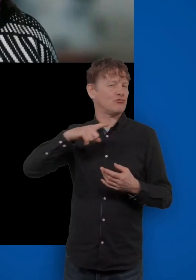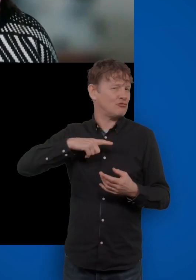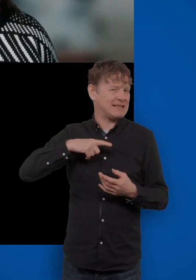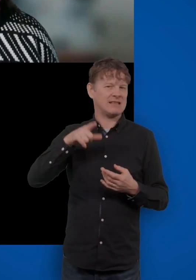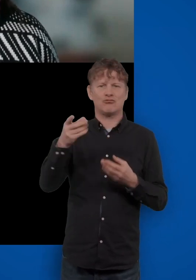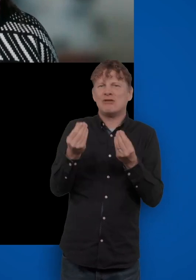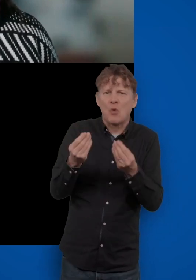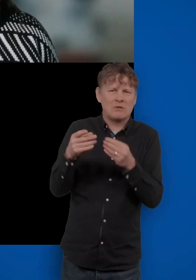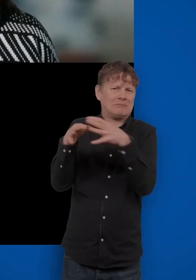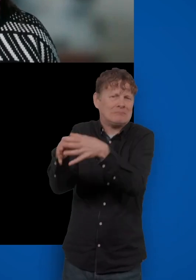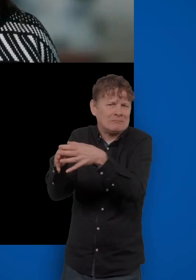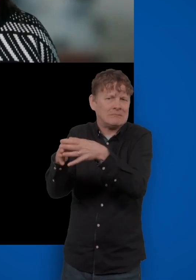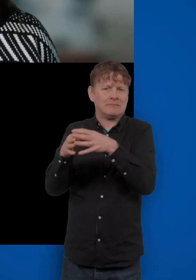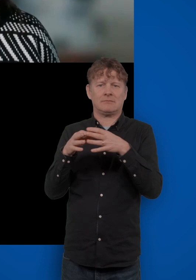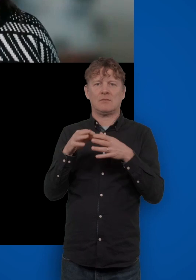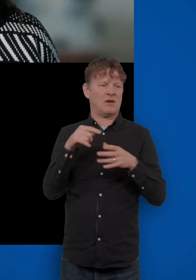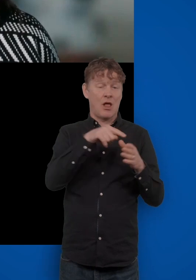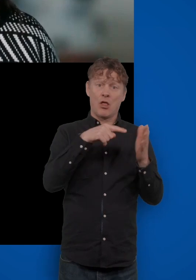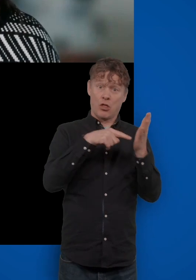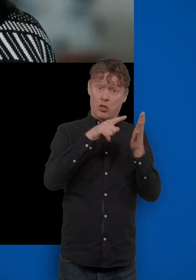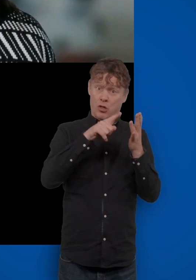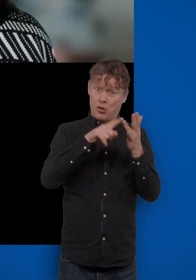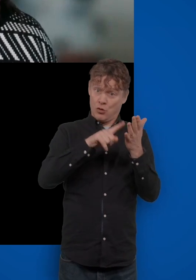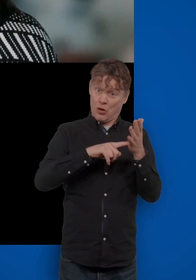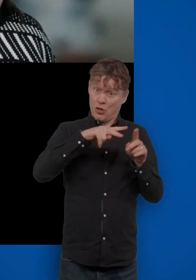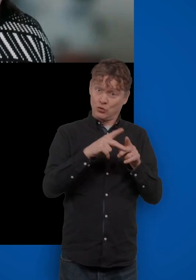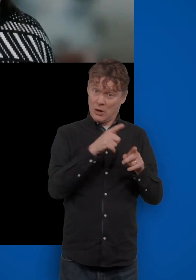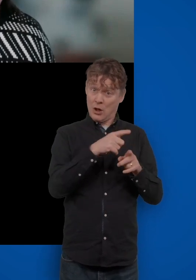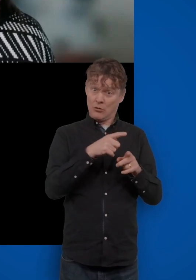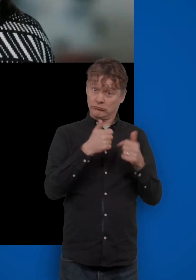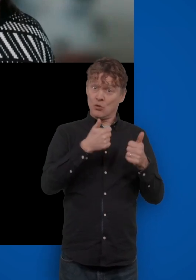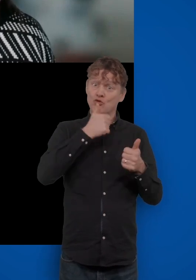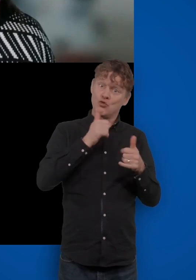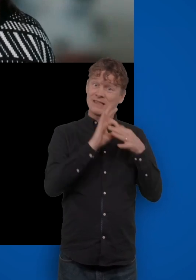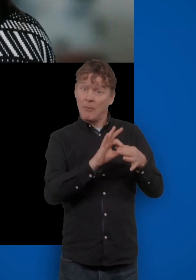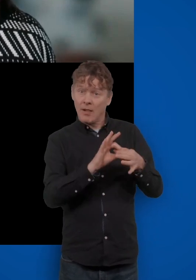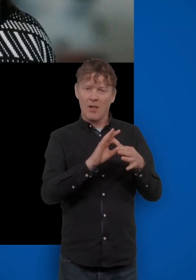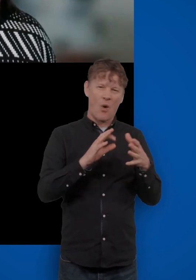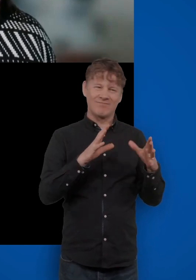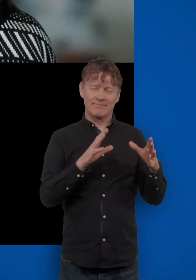mentioned about resourcing. I mentioned about usability of the tool and the investment of time and all the rest of it.